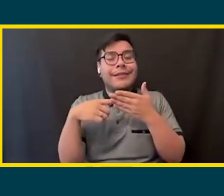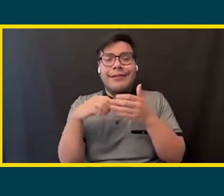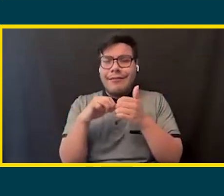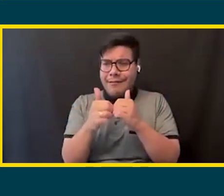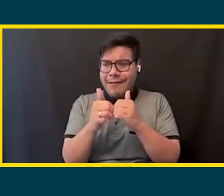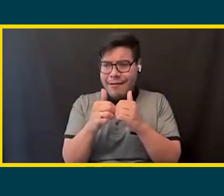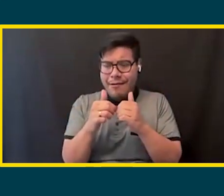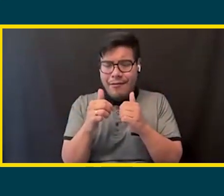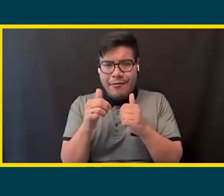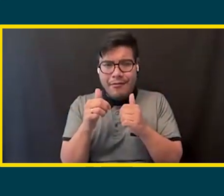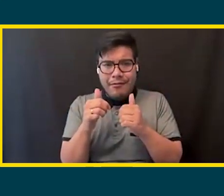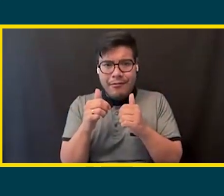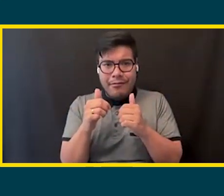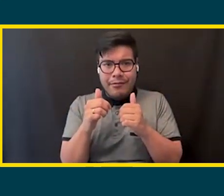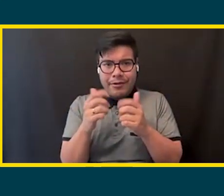we